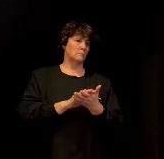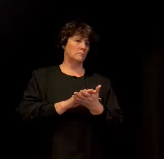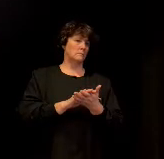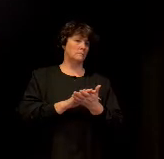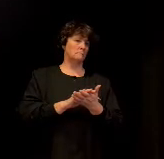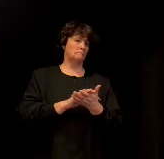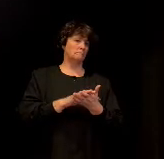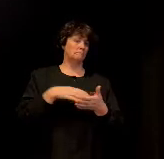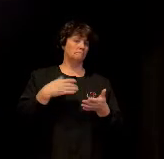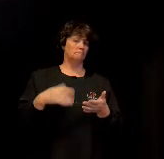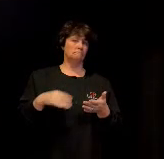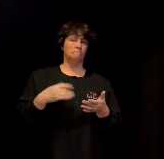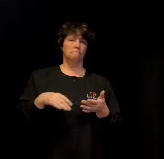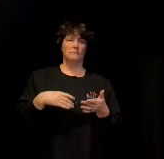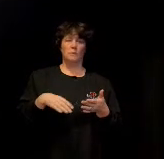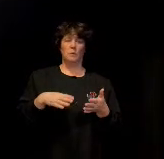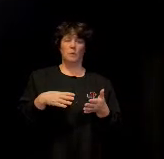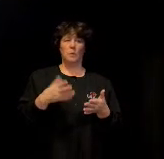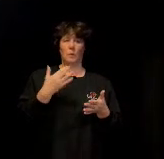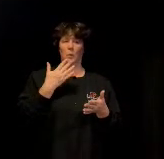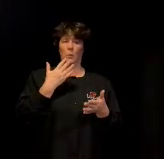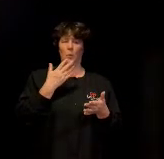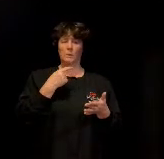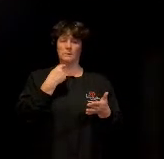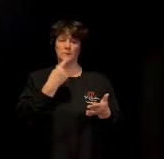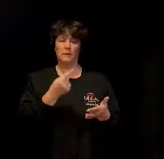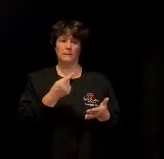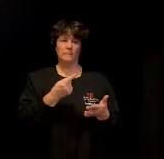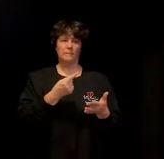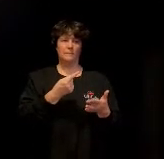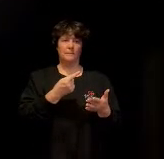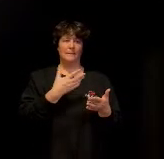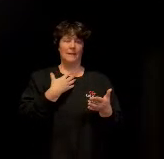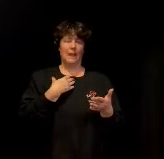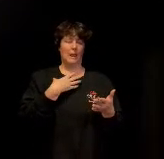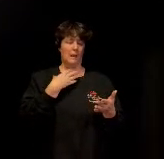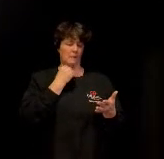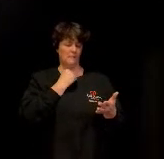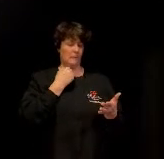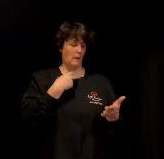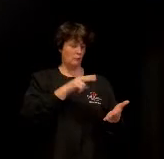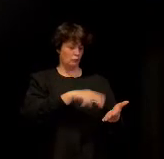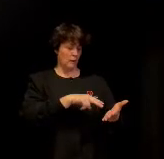Oh my, that's so good. Yo, that's really good right there too. All right, sorry. I got caught up in my notes.